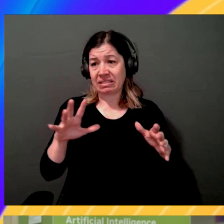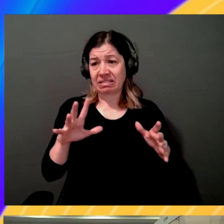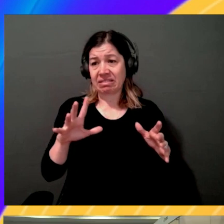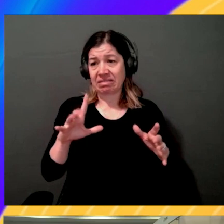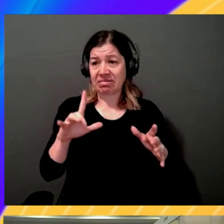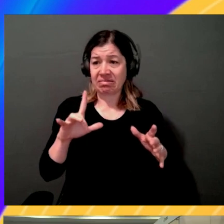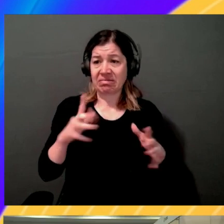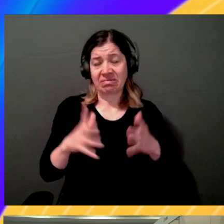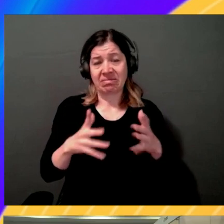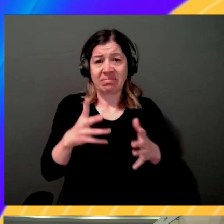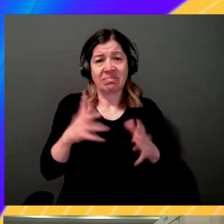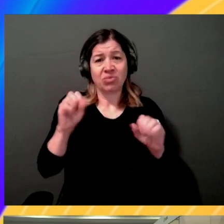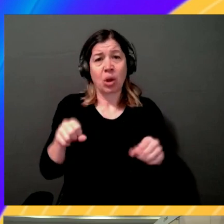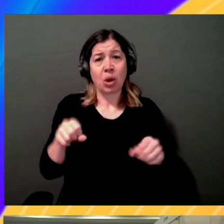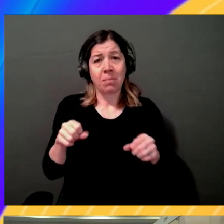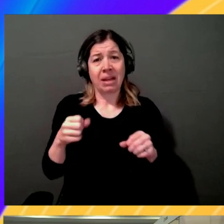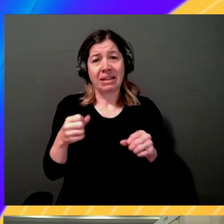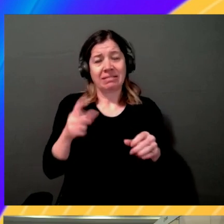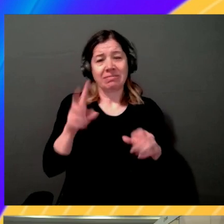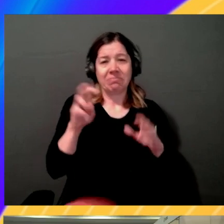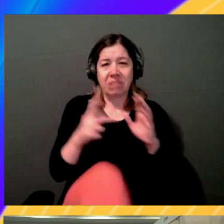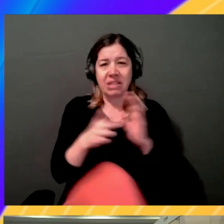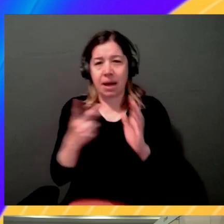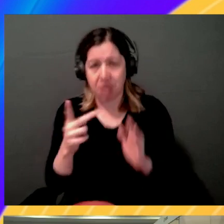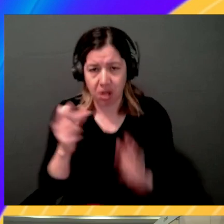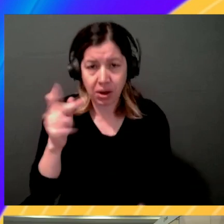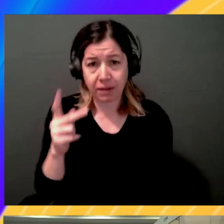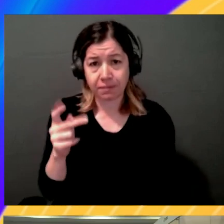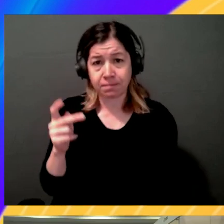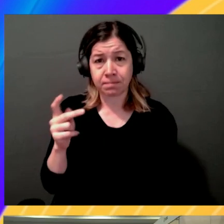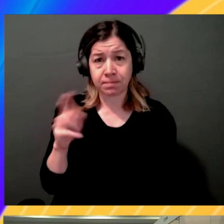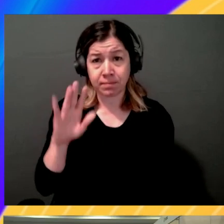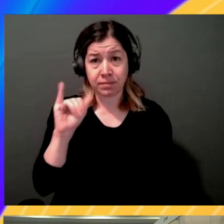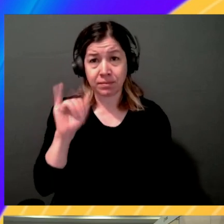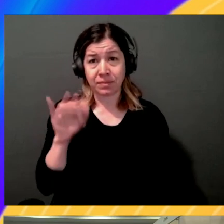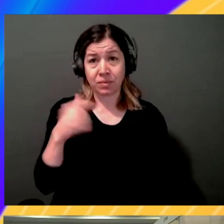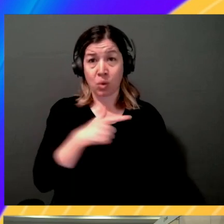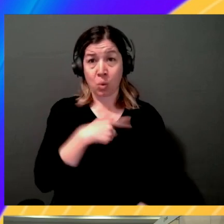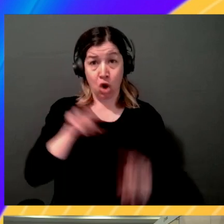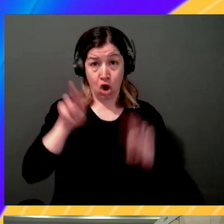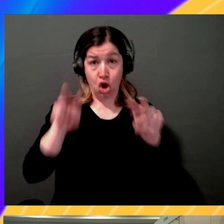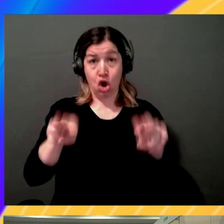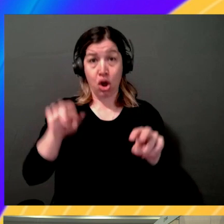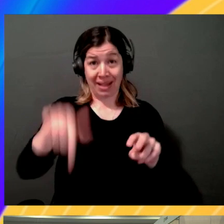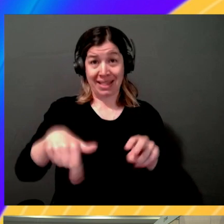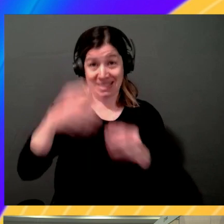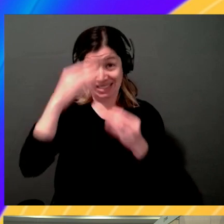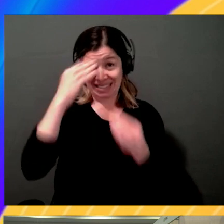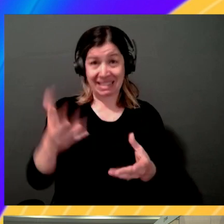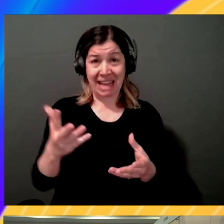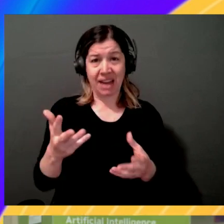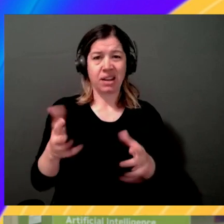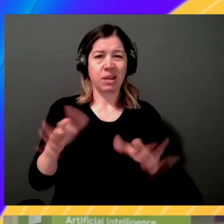Got it. So if we look at this data, it would be kind of exactly